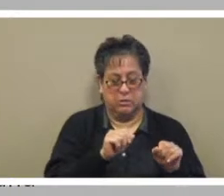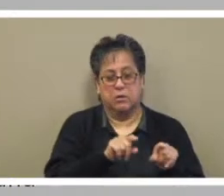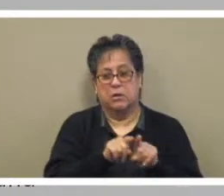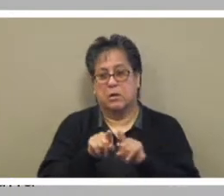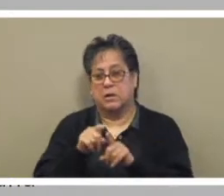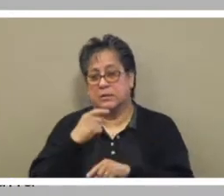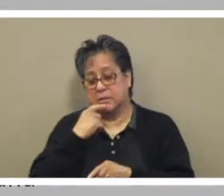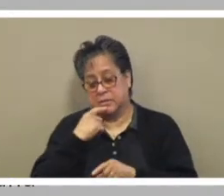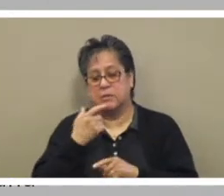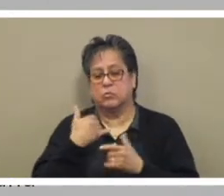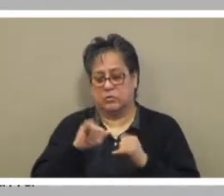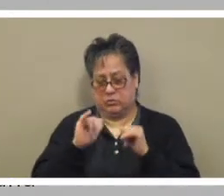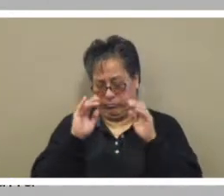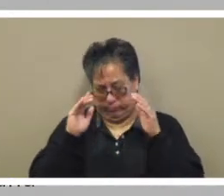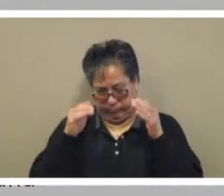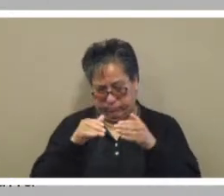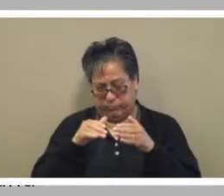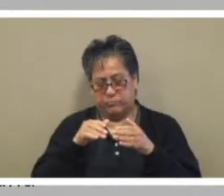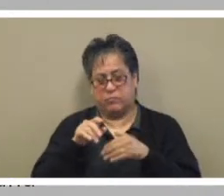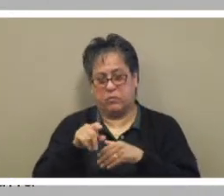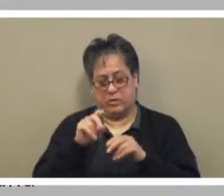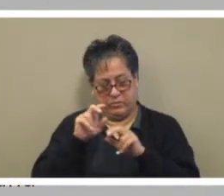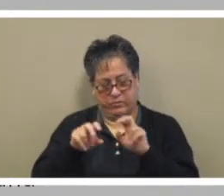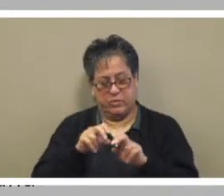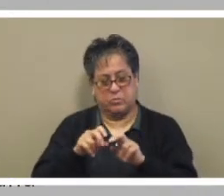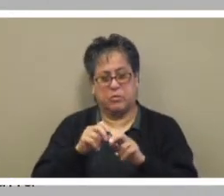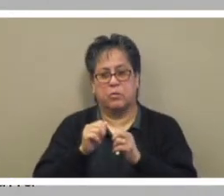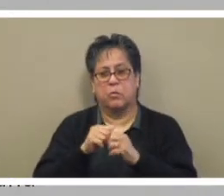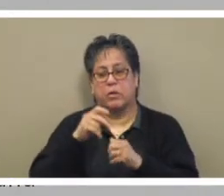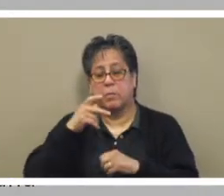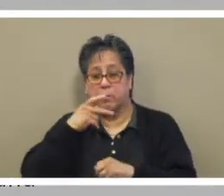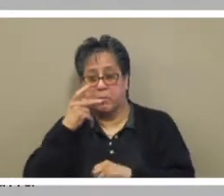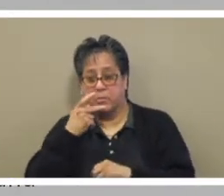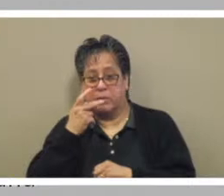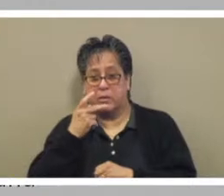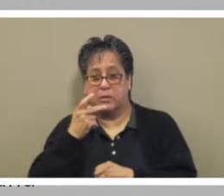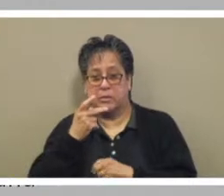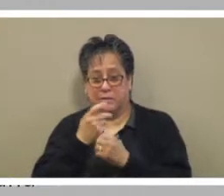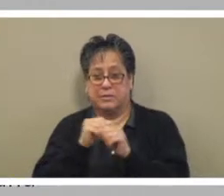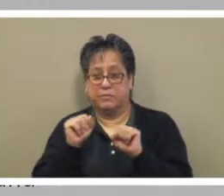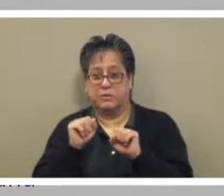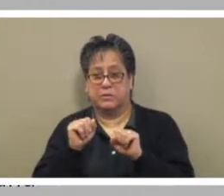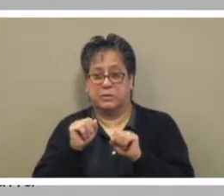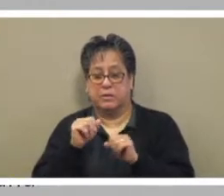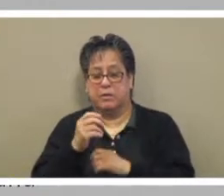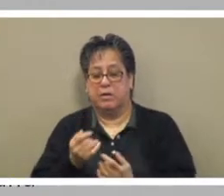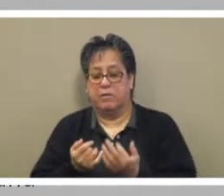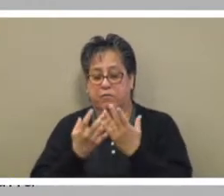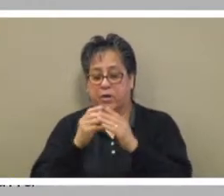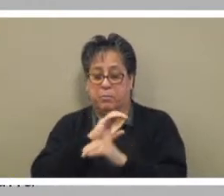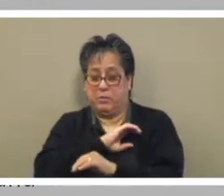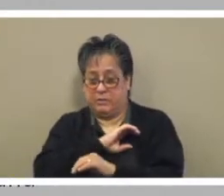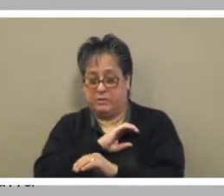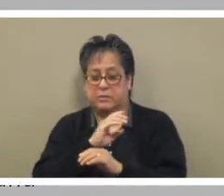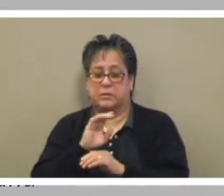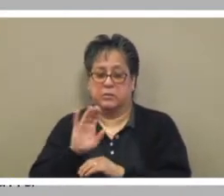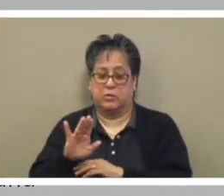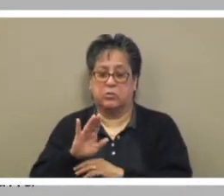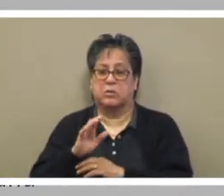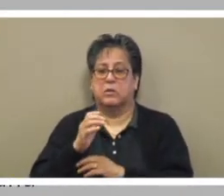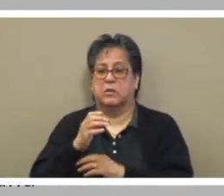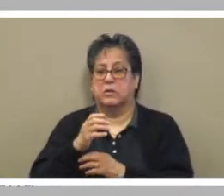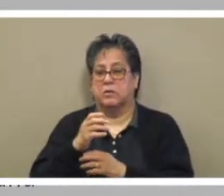mentioned, we continue to focus on our investments both with public safety, both fire and police, their vehicle